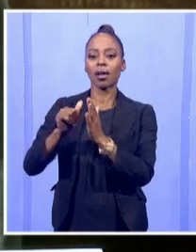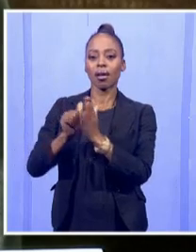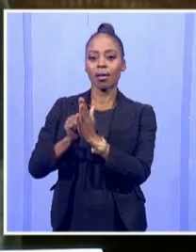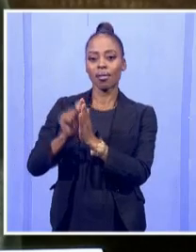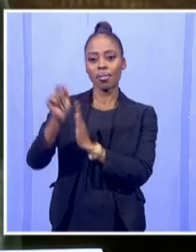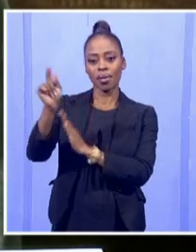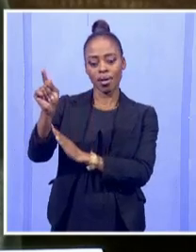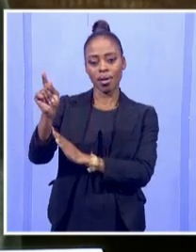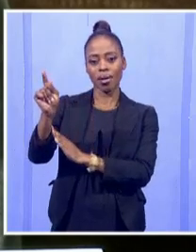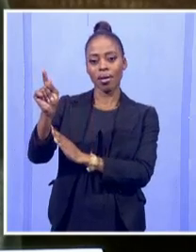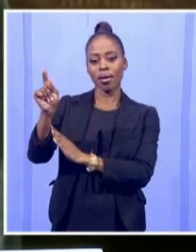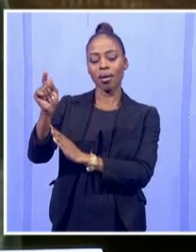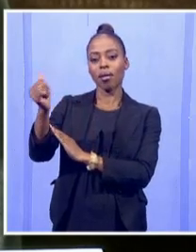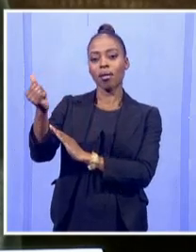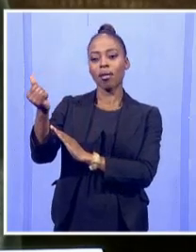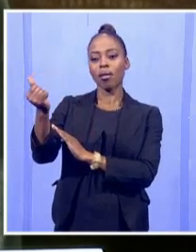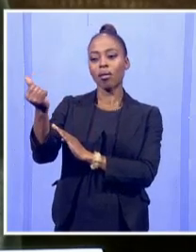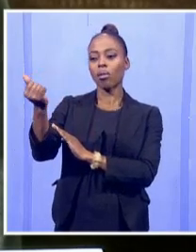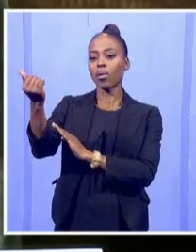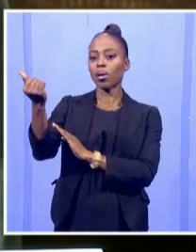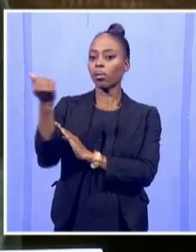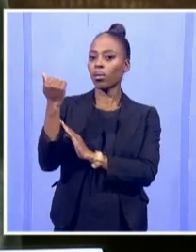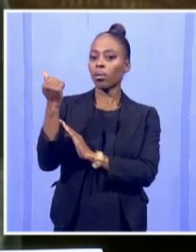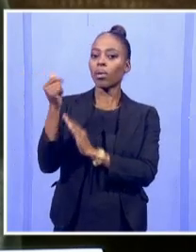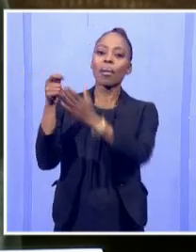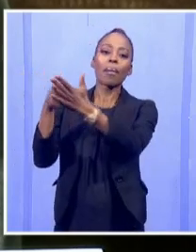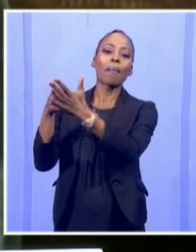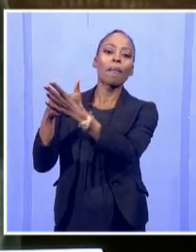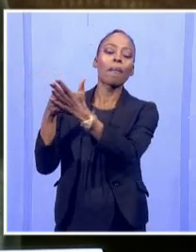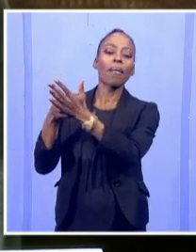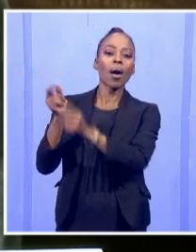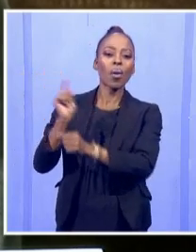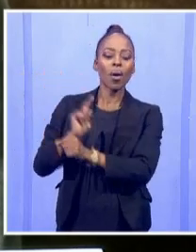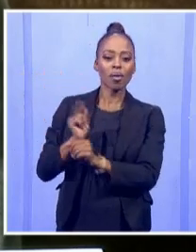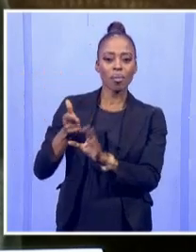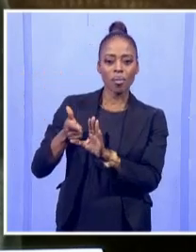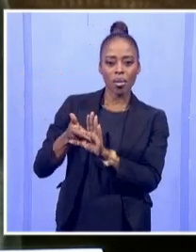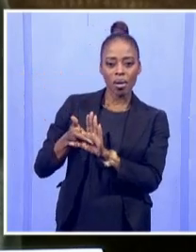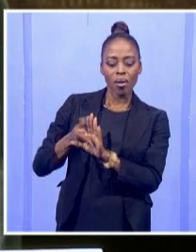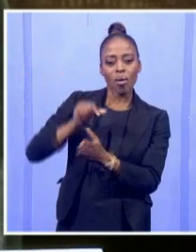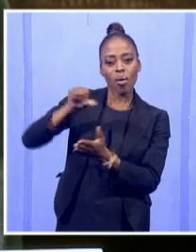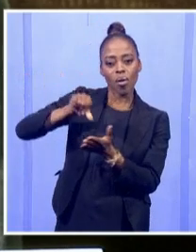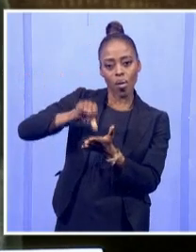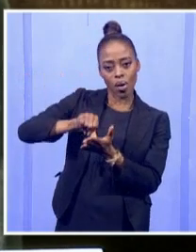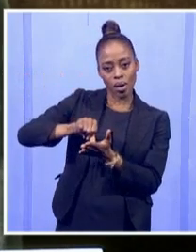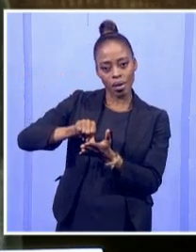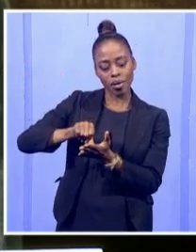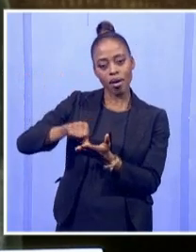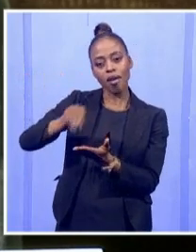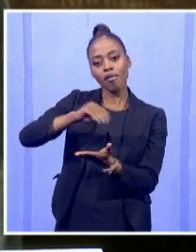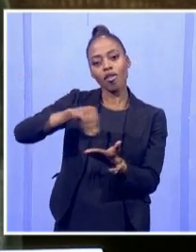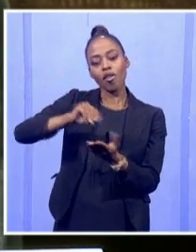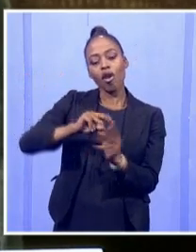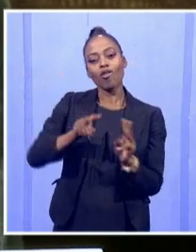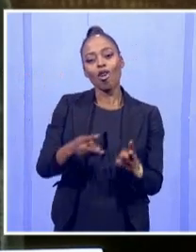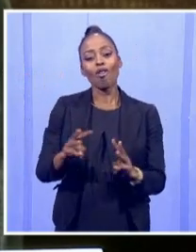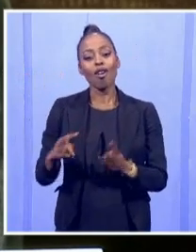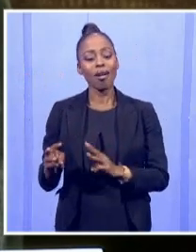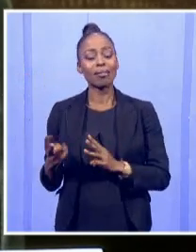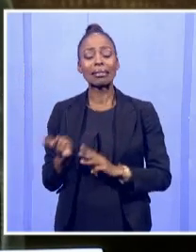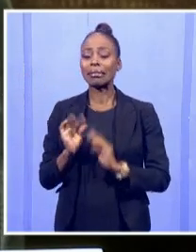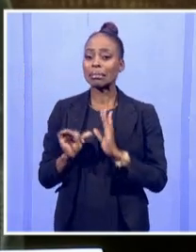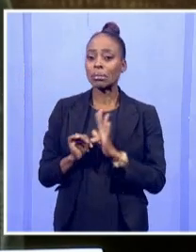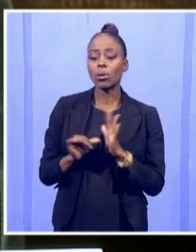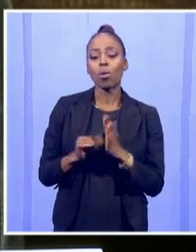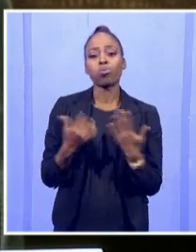dominated by petroleum and petroleum chemical byproducts, with fertilizers a very important